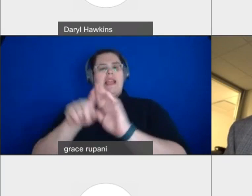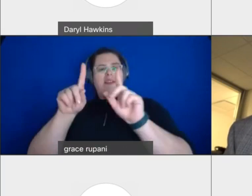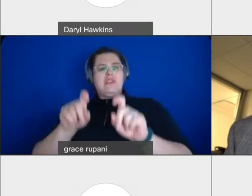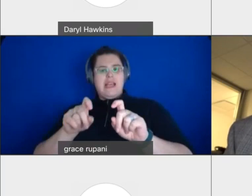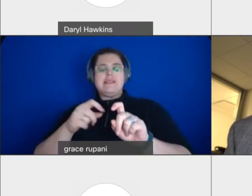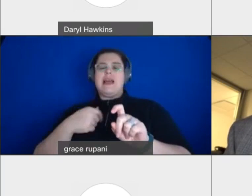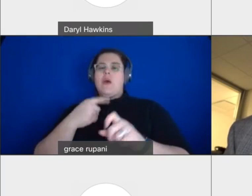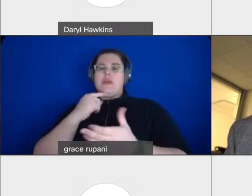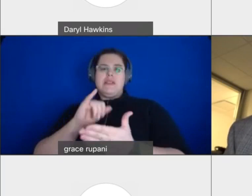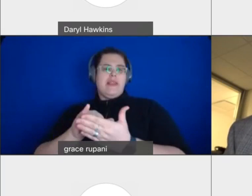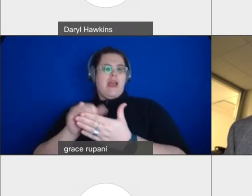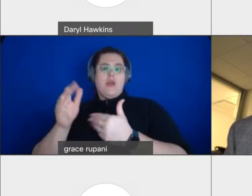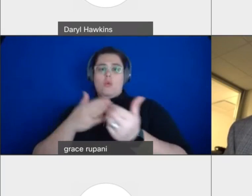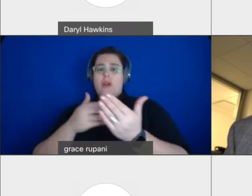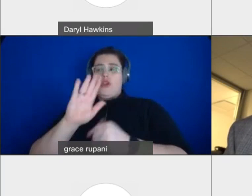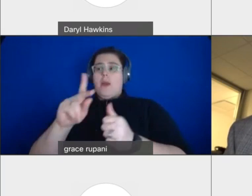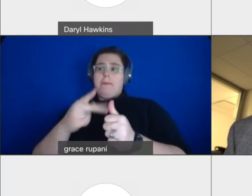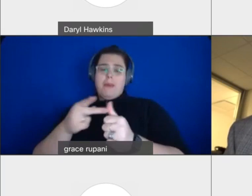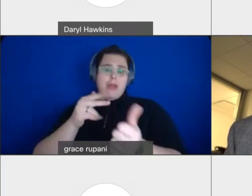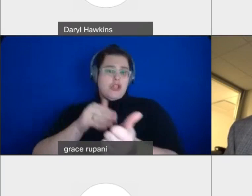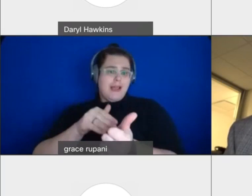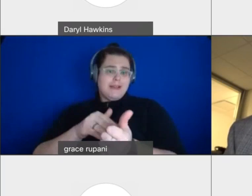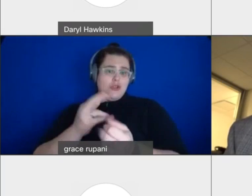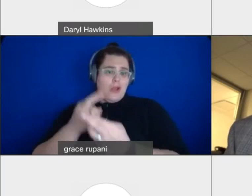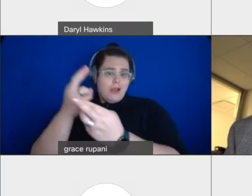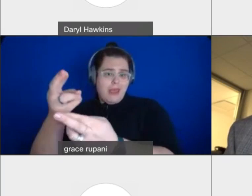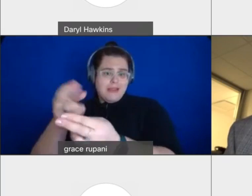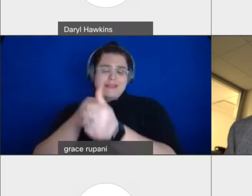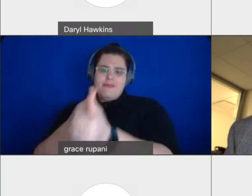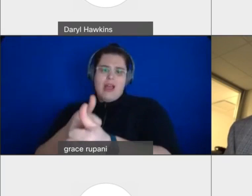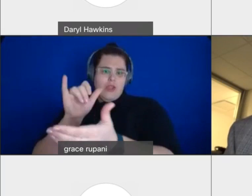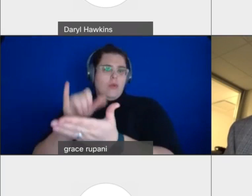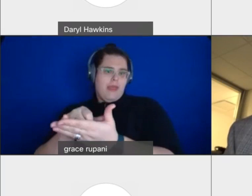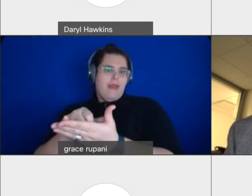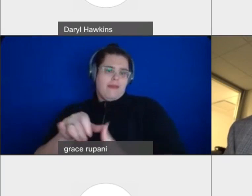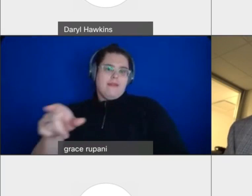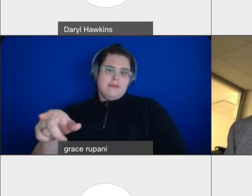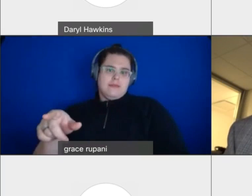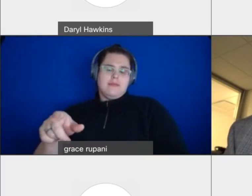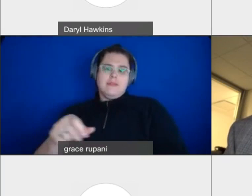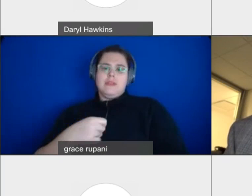to whatever your primary care provider is saying. There is